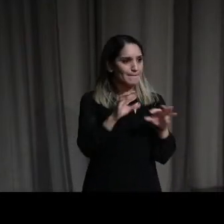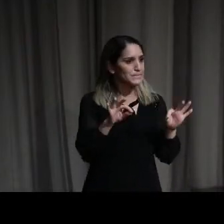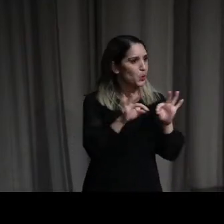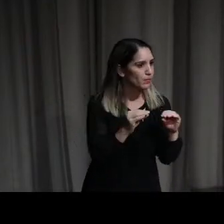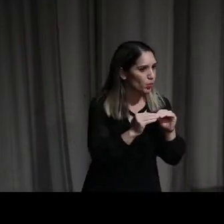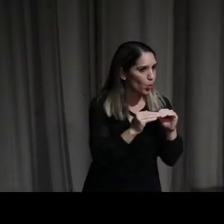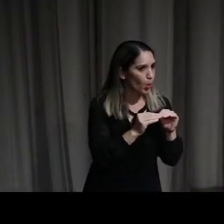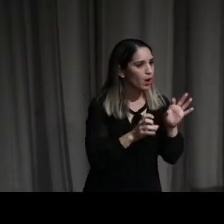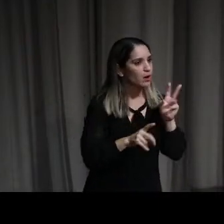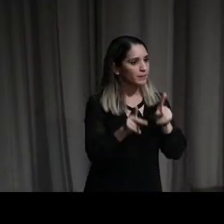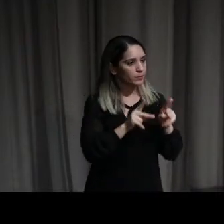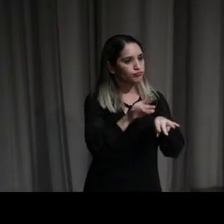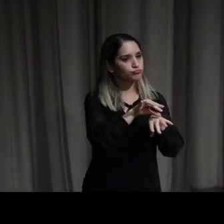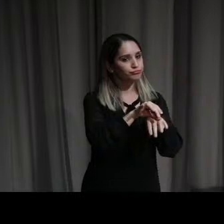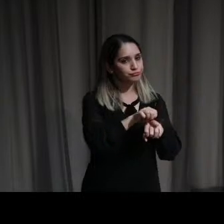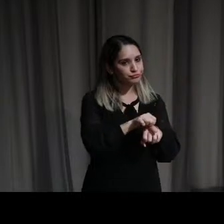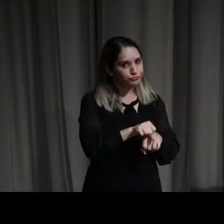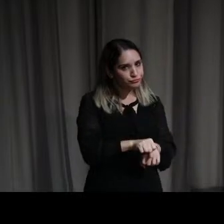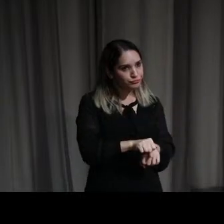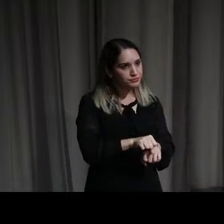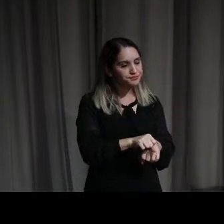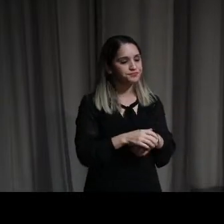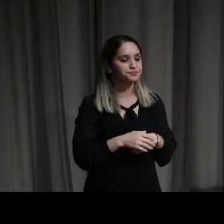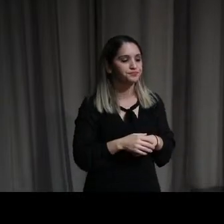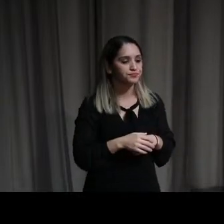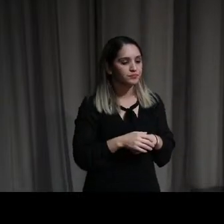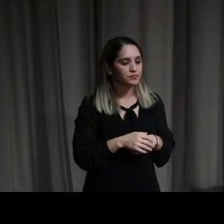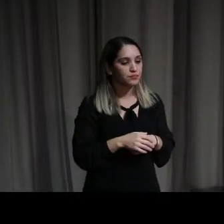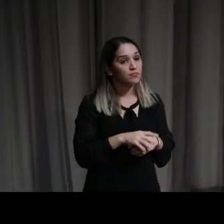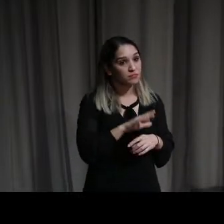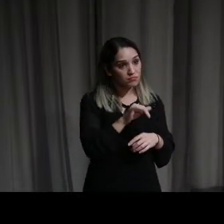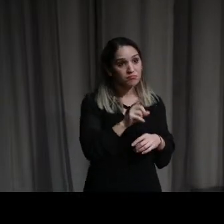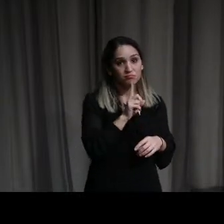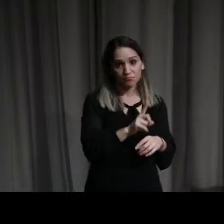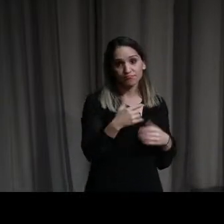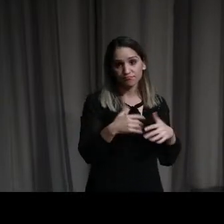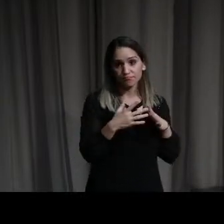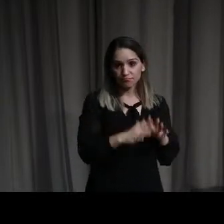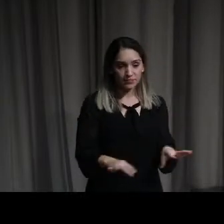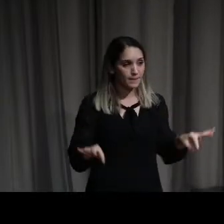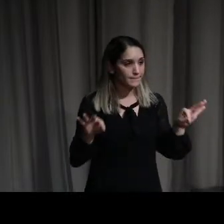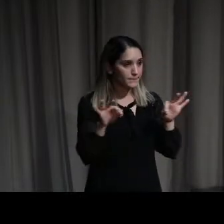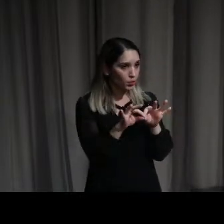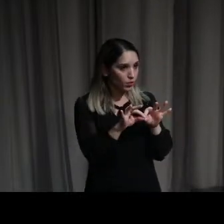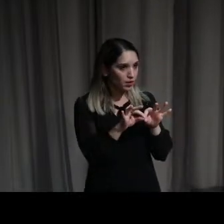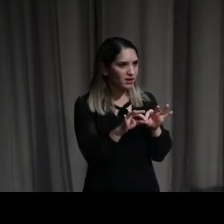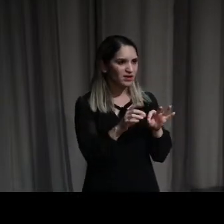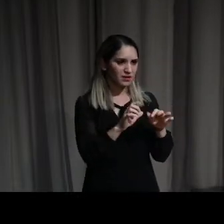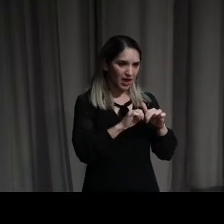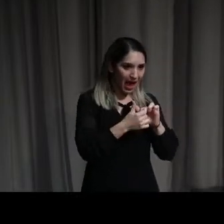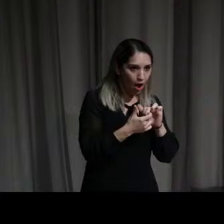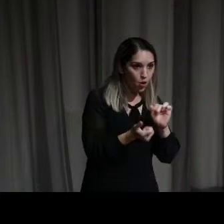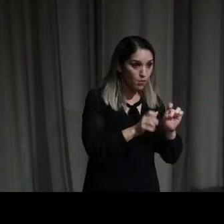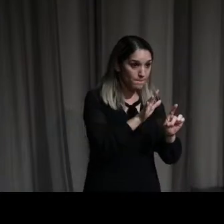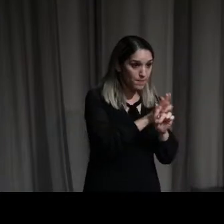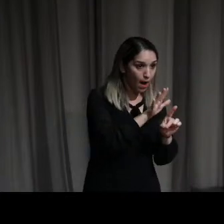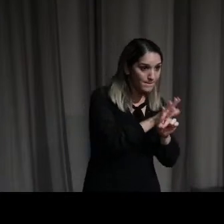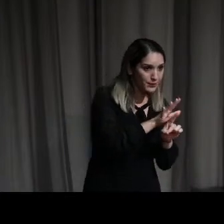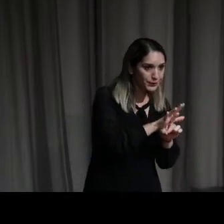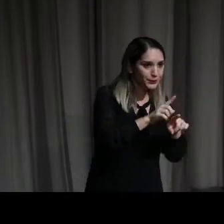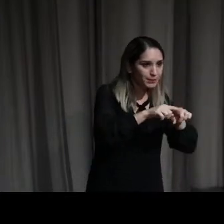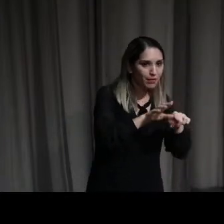So that also has to play a role in the popularity of artists.